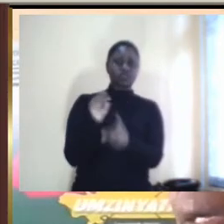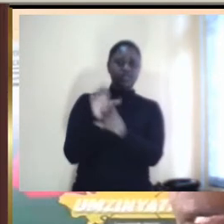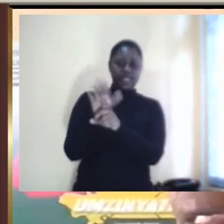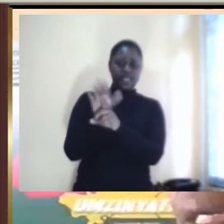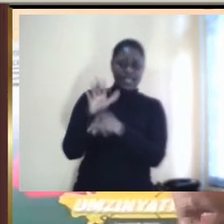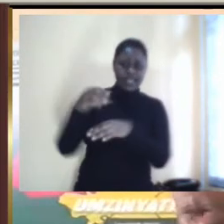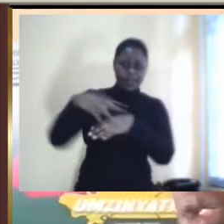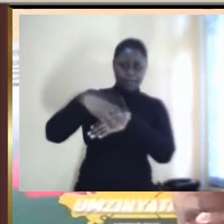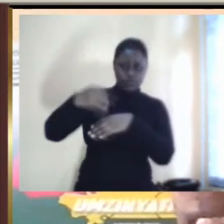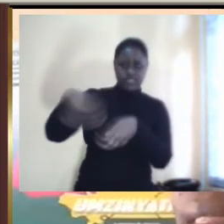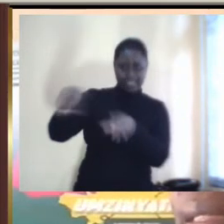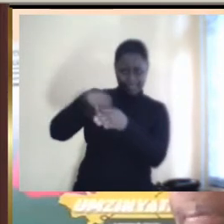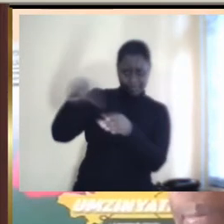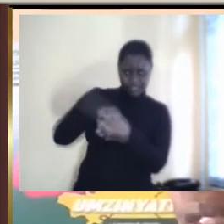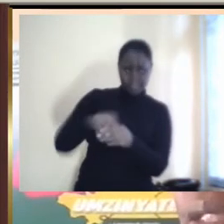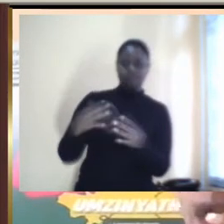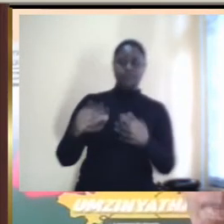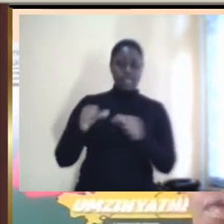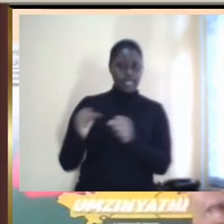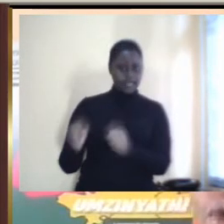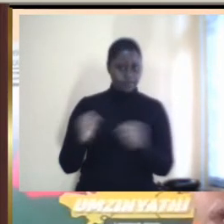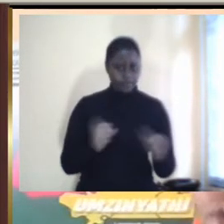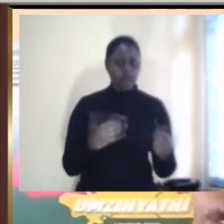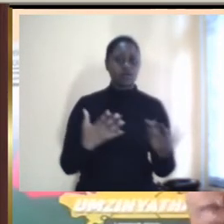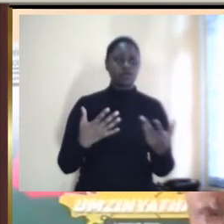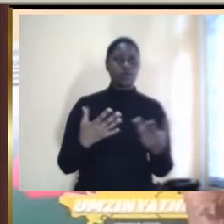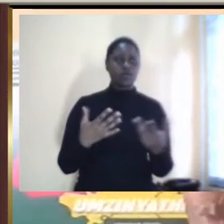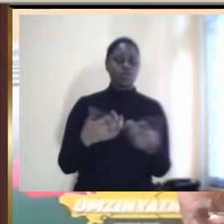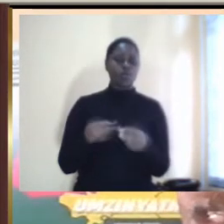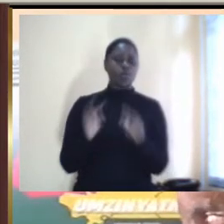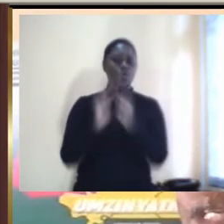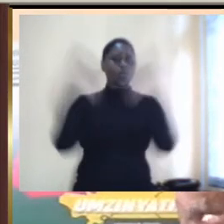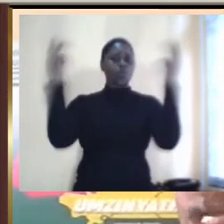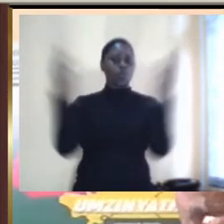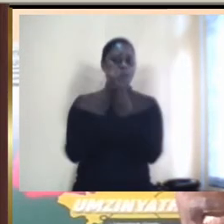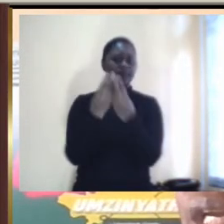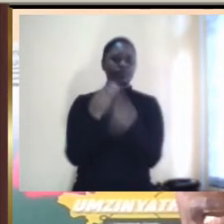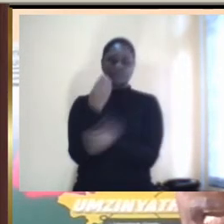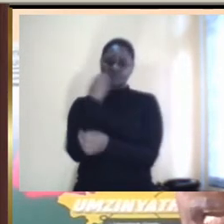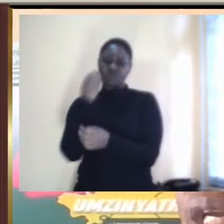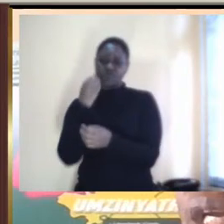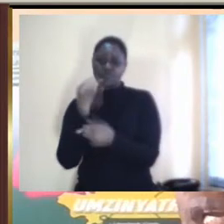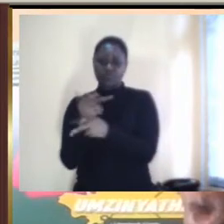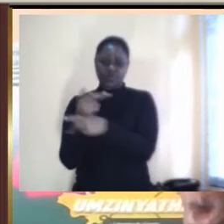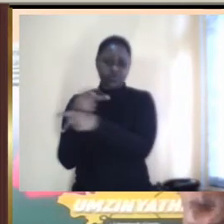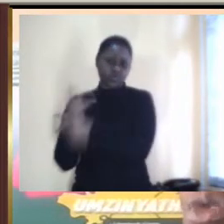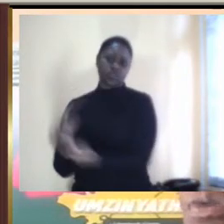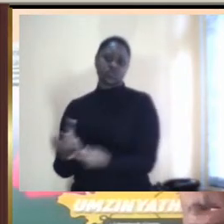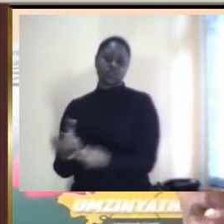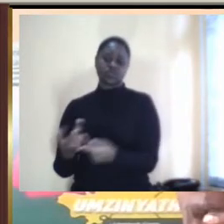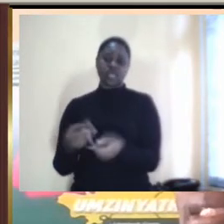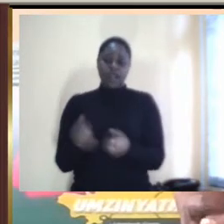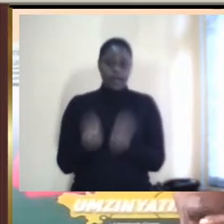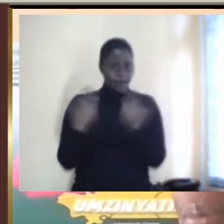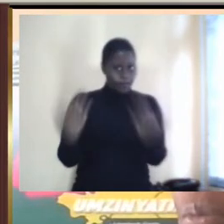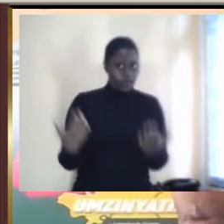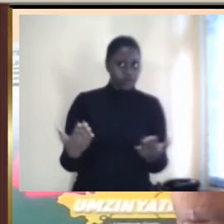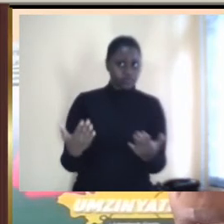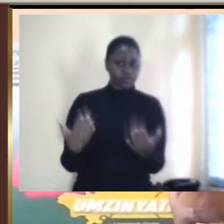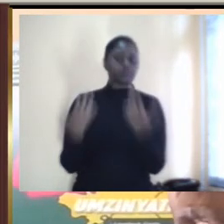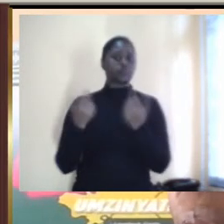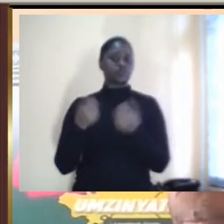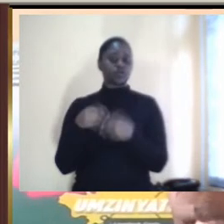output are inconsistent. In terms of the worldwide food production, enough food is produced for the